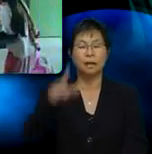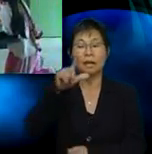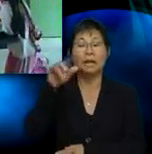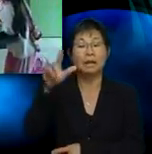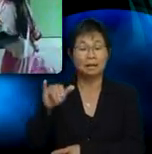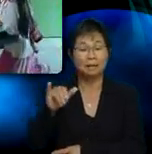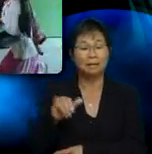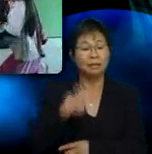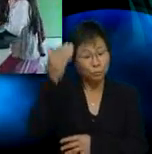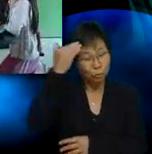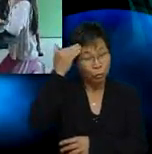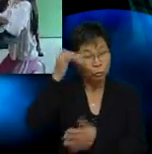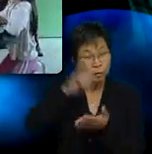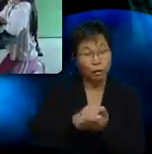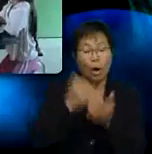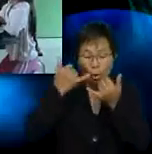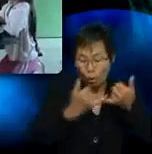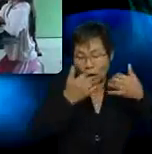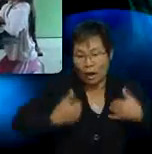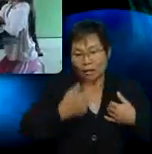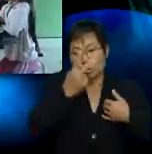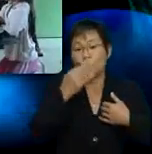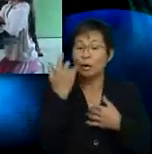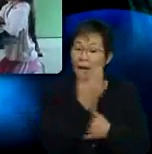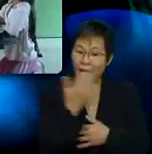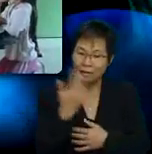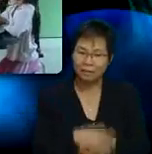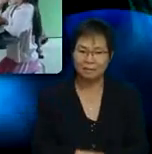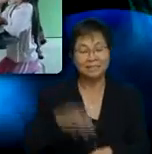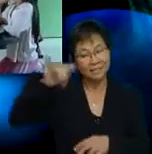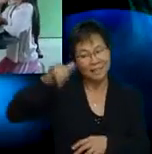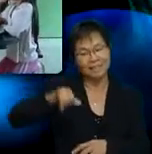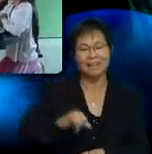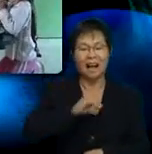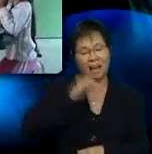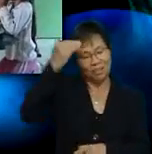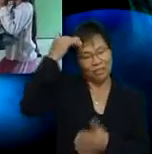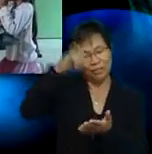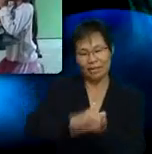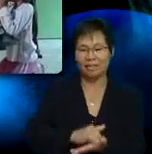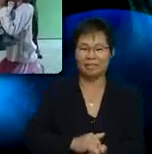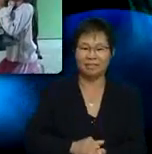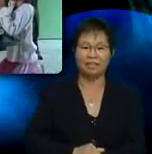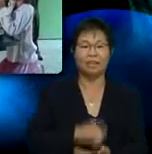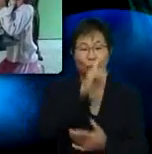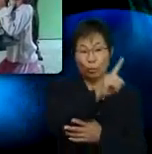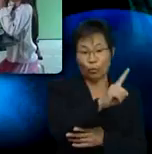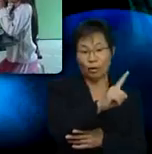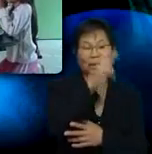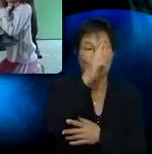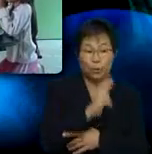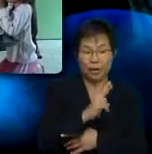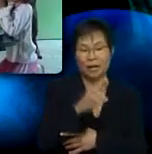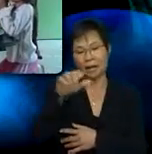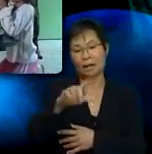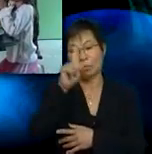Lily, did you know that watermelon have two colors? Yes, I know that. One is